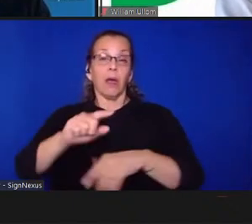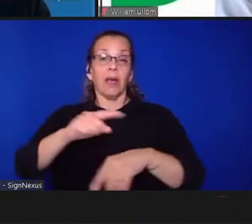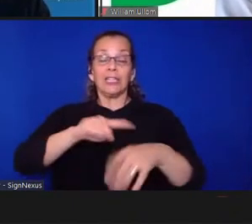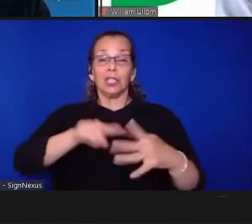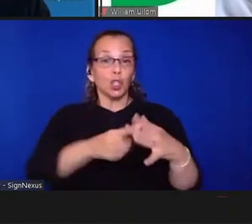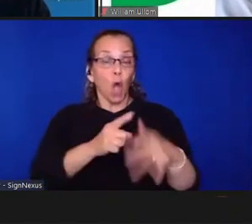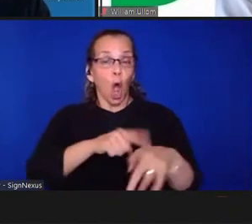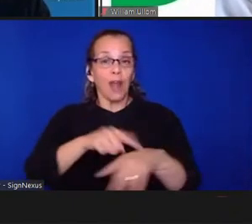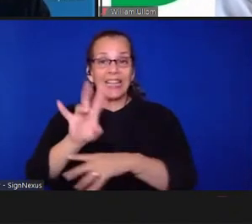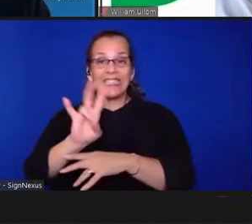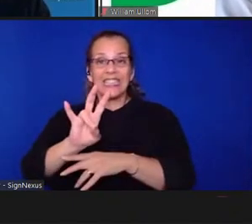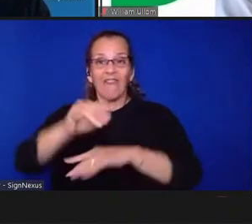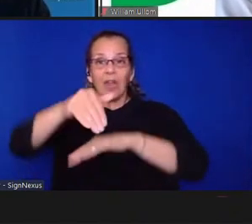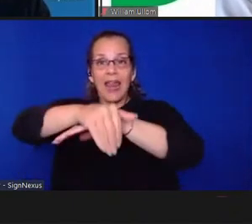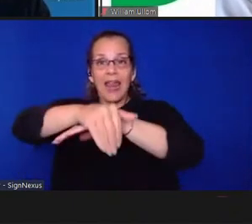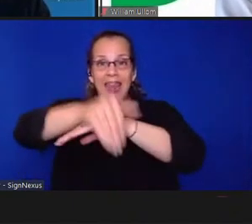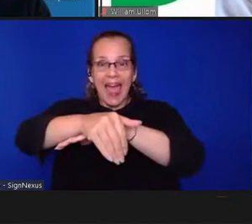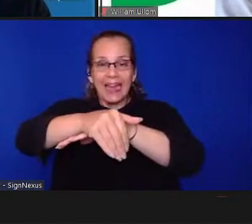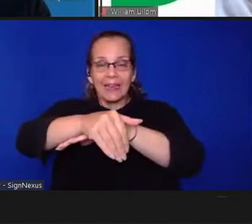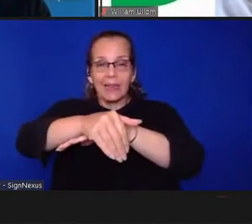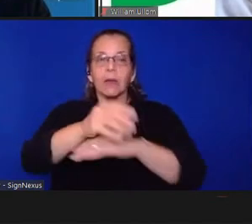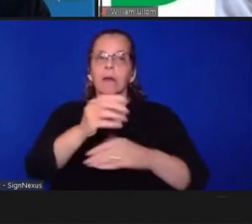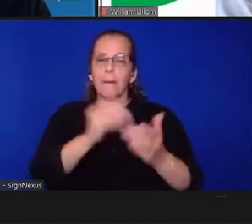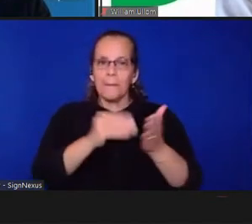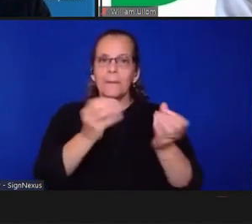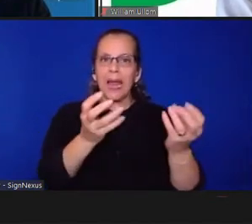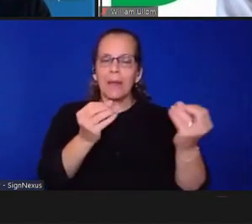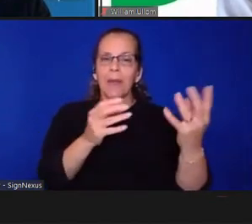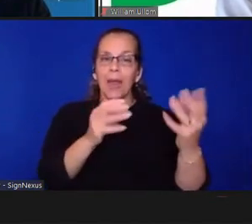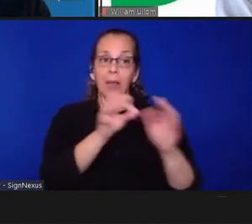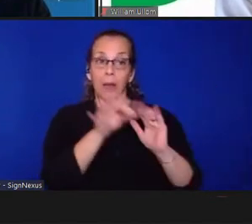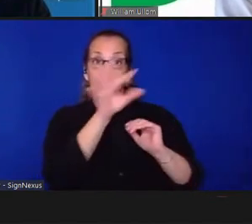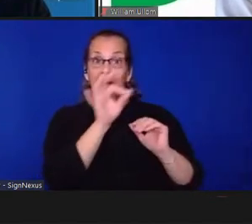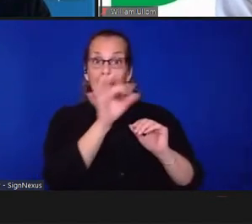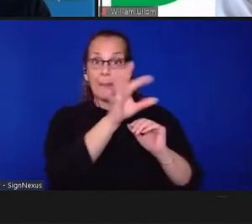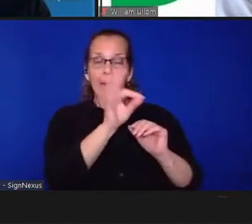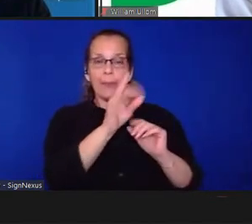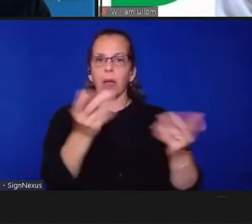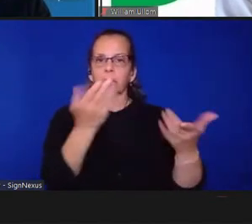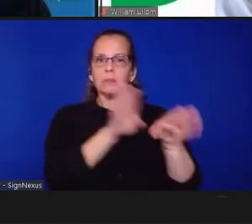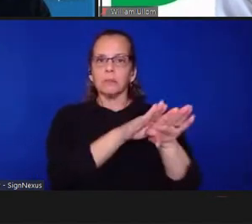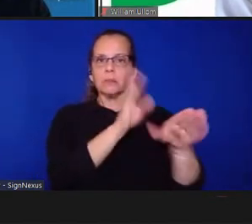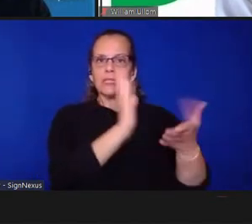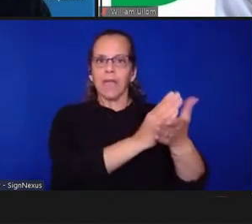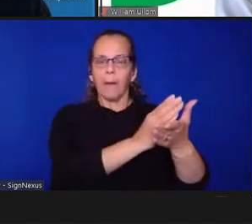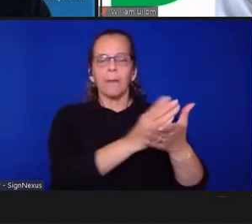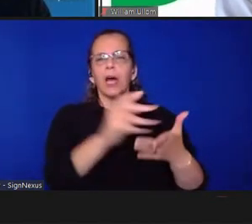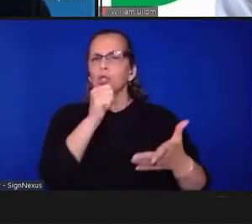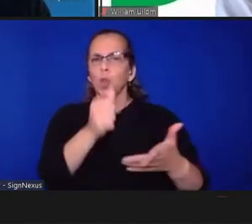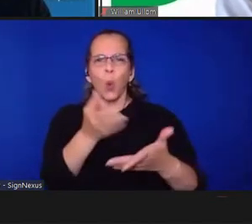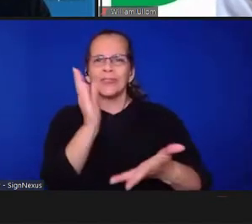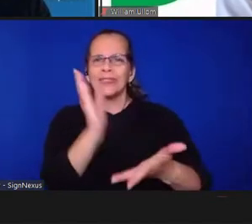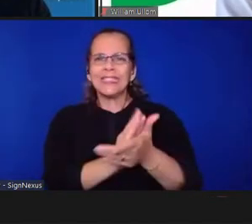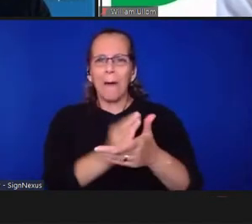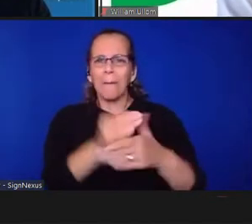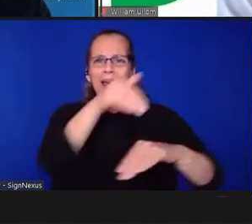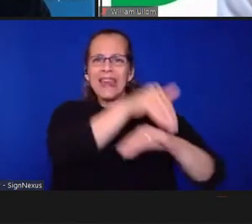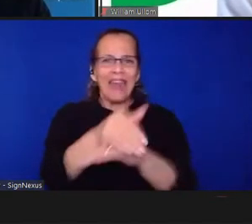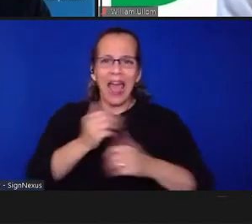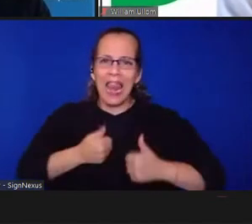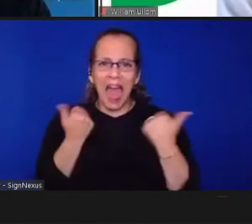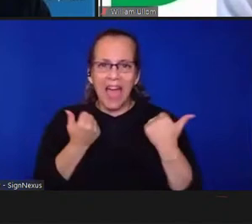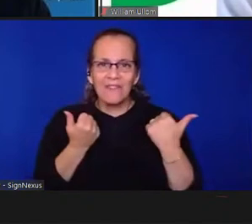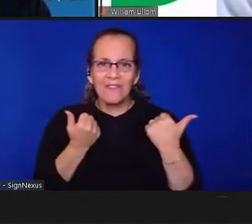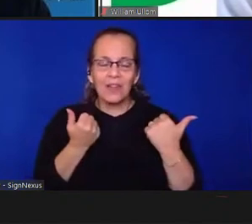meters turn off and many events begin Manhattan is already in trouble don't kill off our nightlife don't make life